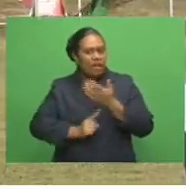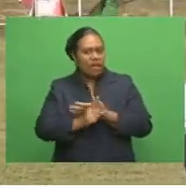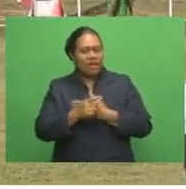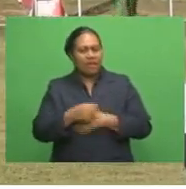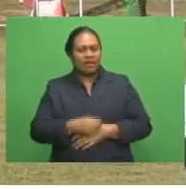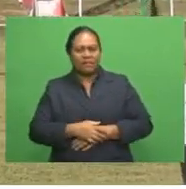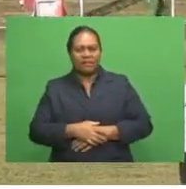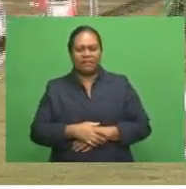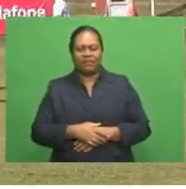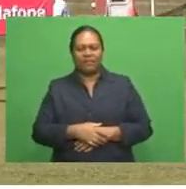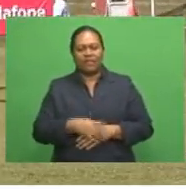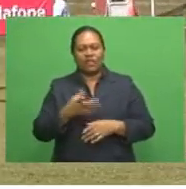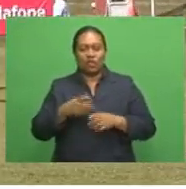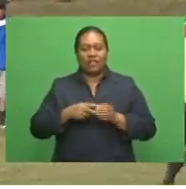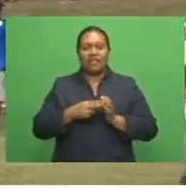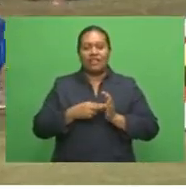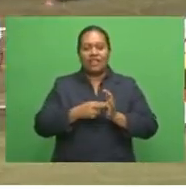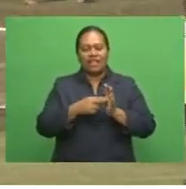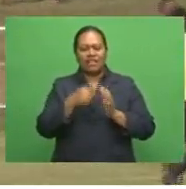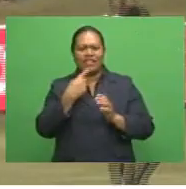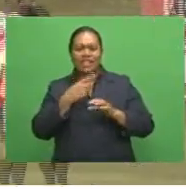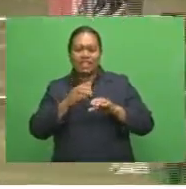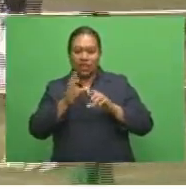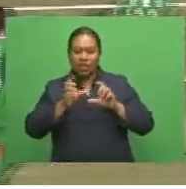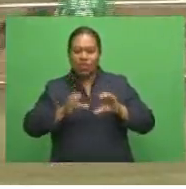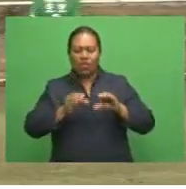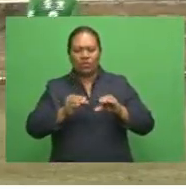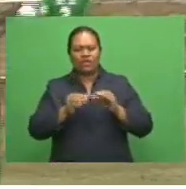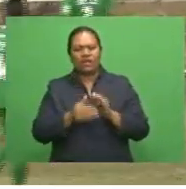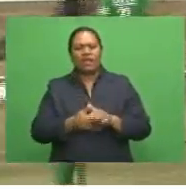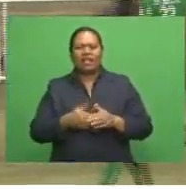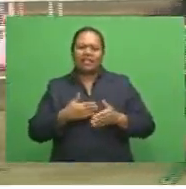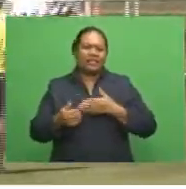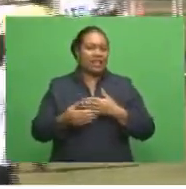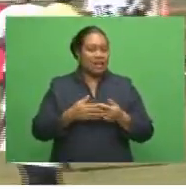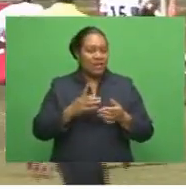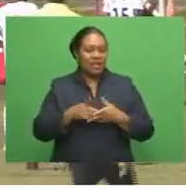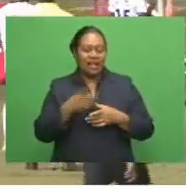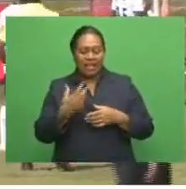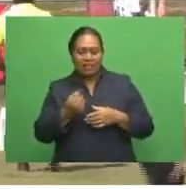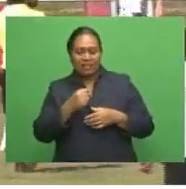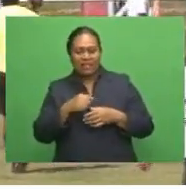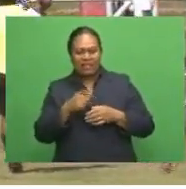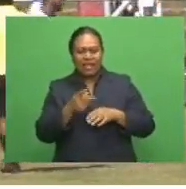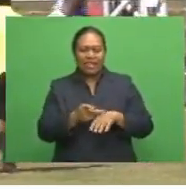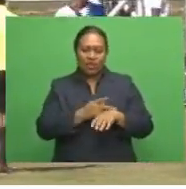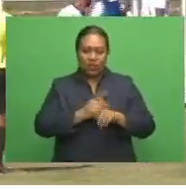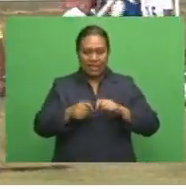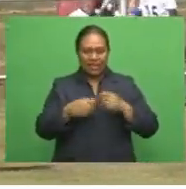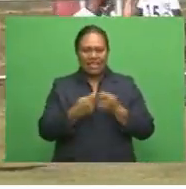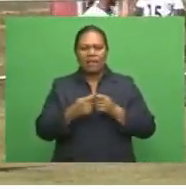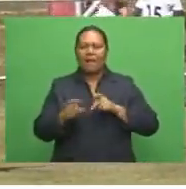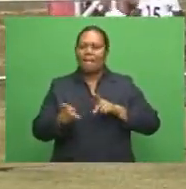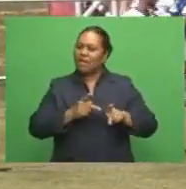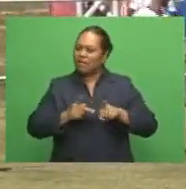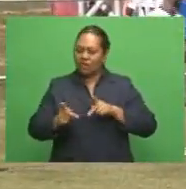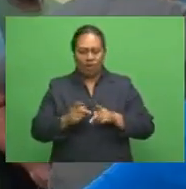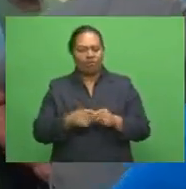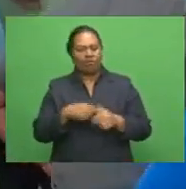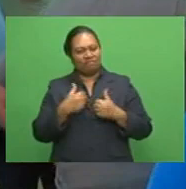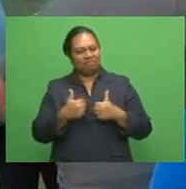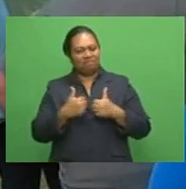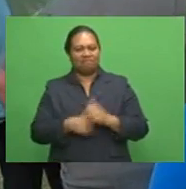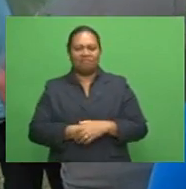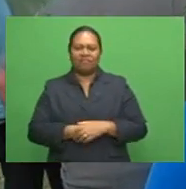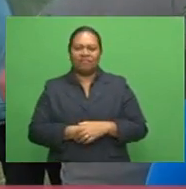today. Content Nandi coach Kamal Swami says, despite lacking depth in the team, the Green Machines performed beyond expectation. I